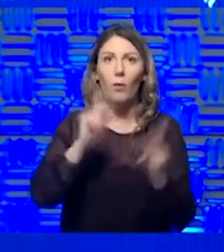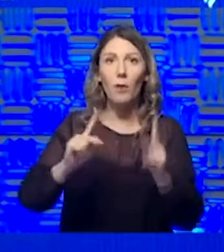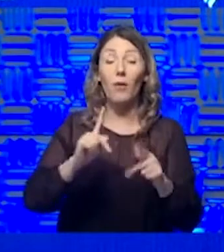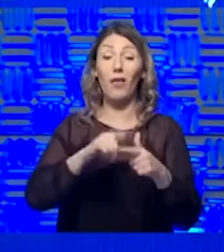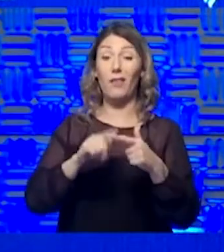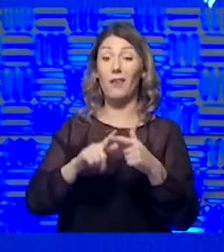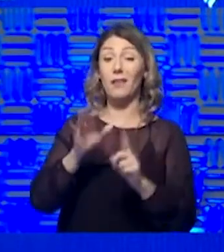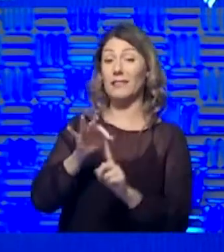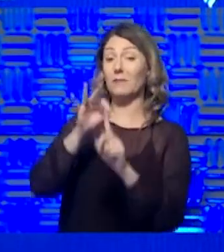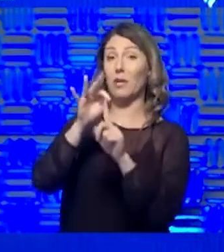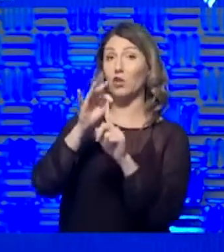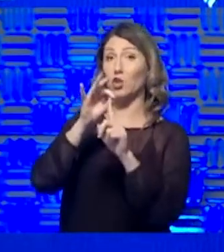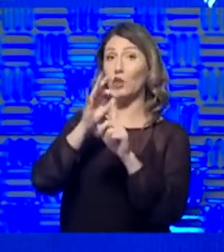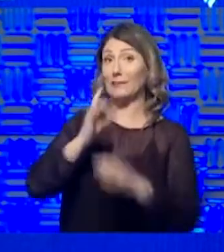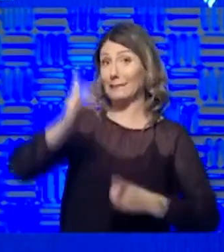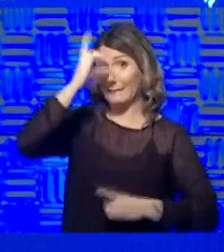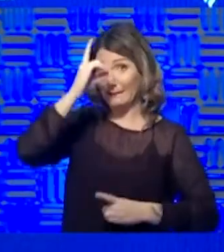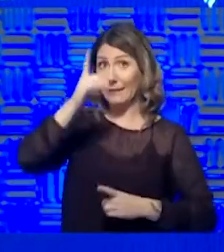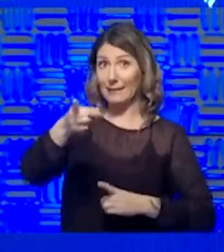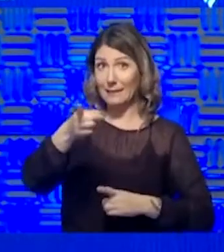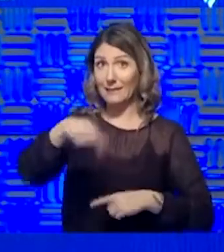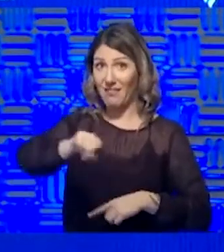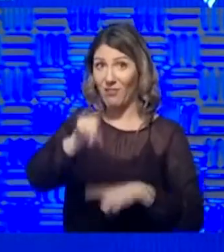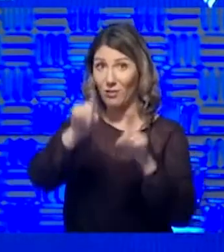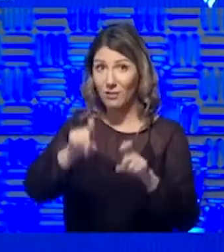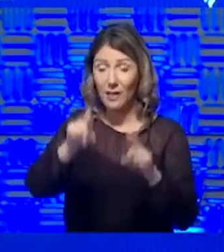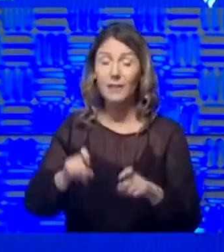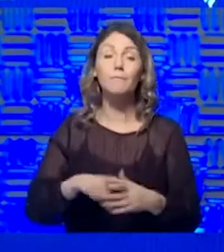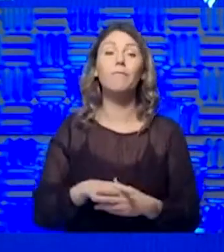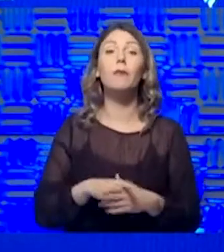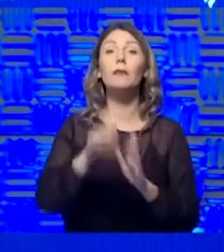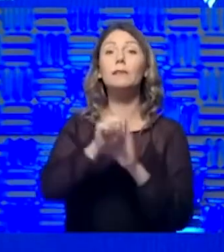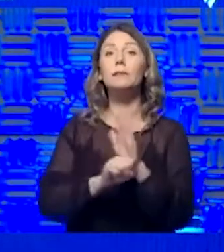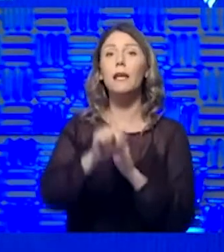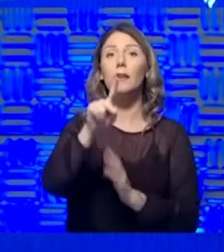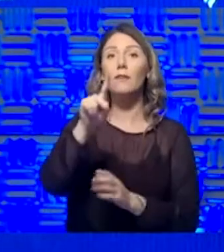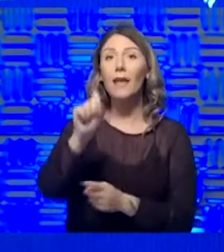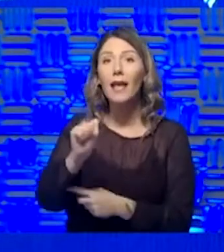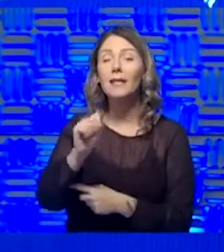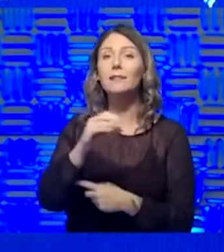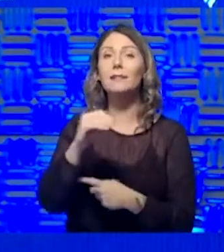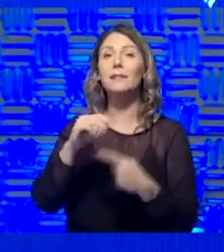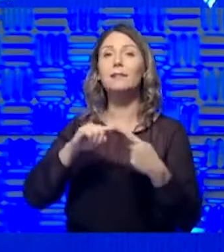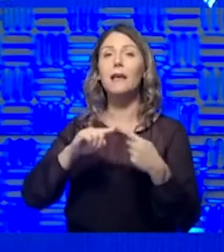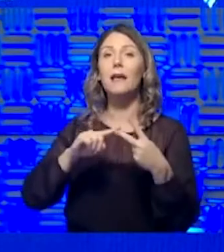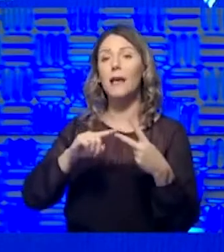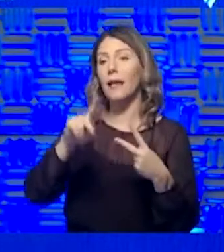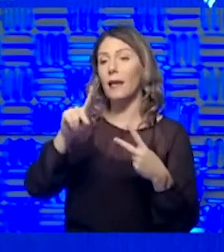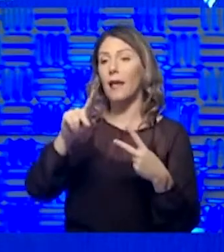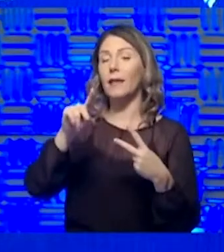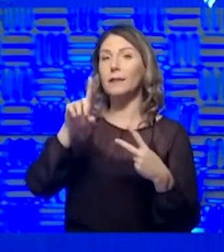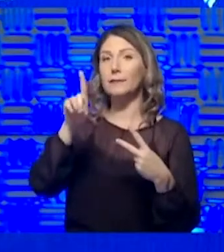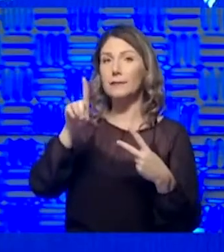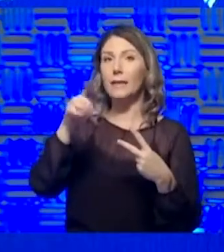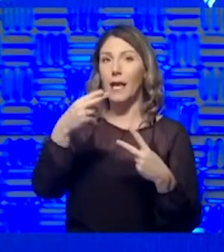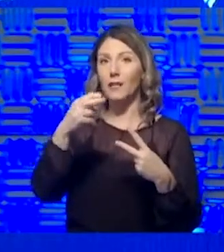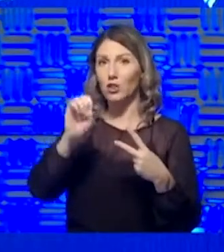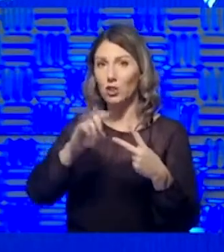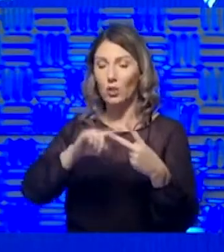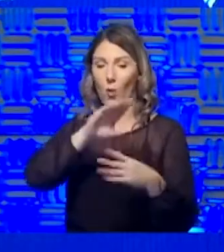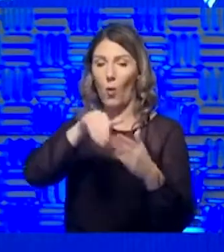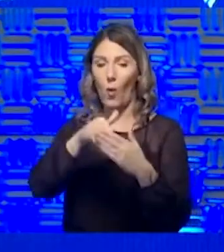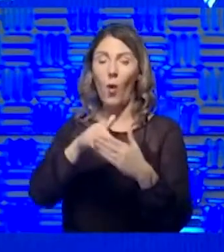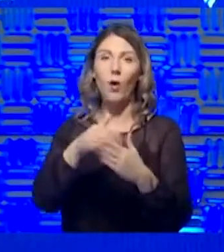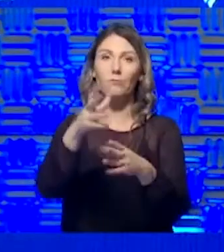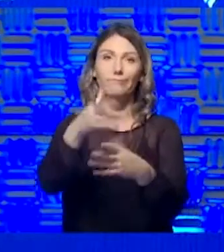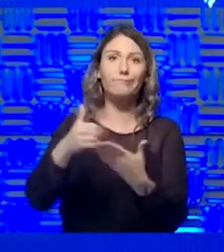able to broaden that a little bit. The state of Kansas and KDHE and the health departments are all getting more equipment in. We are all